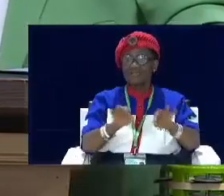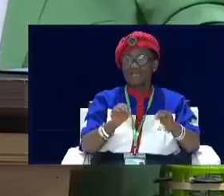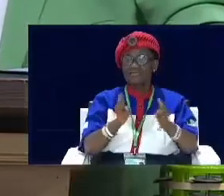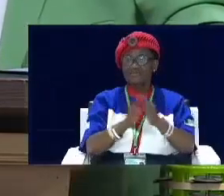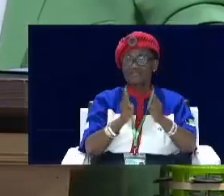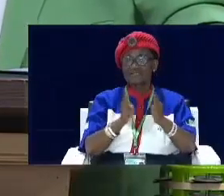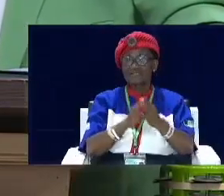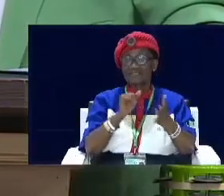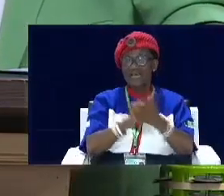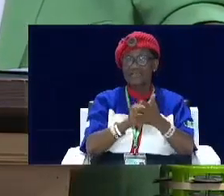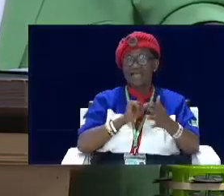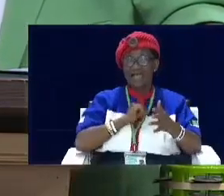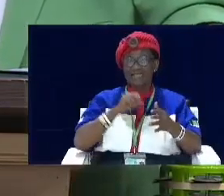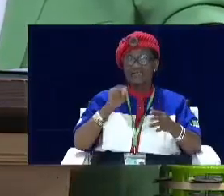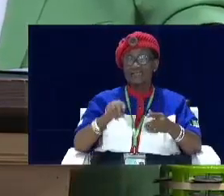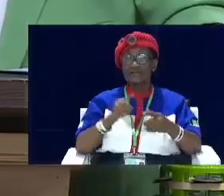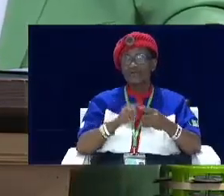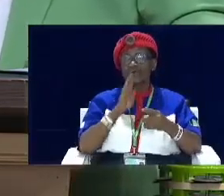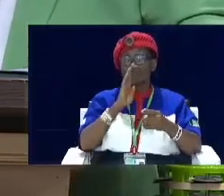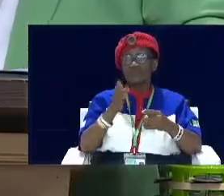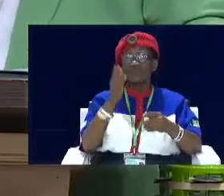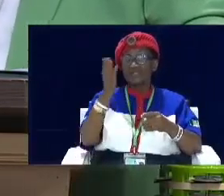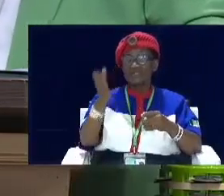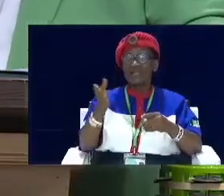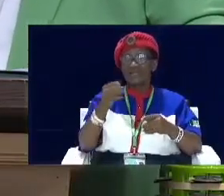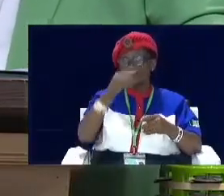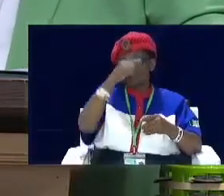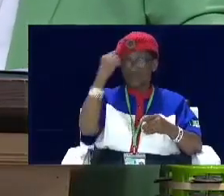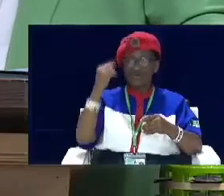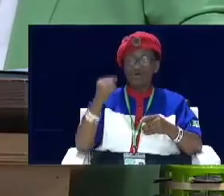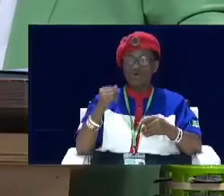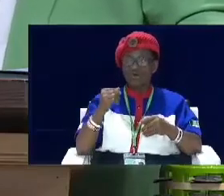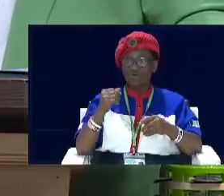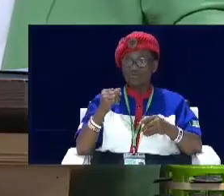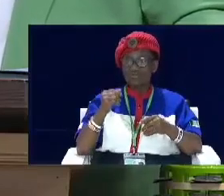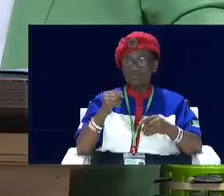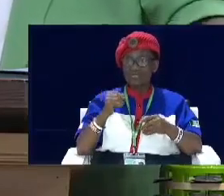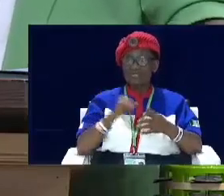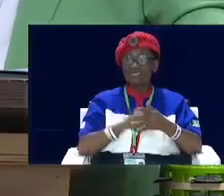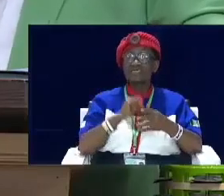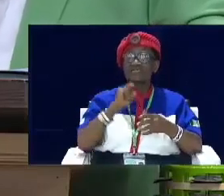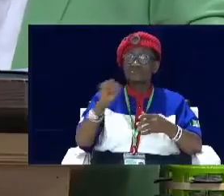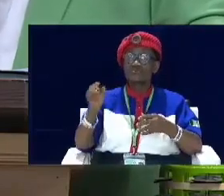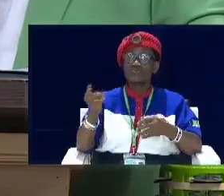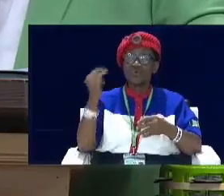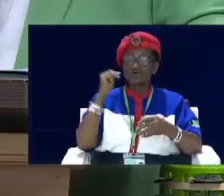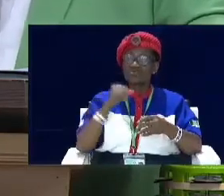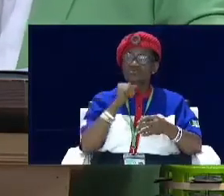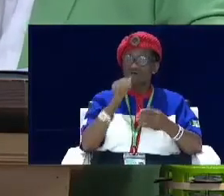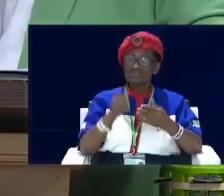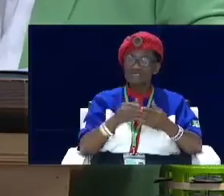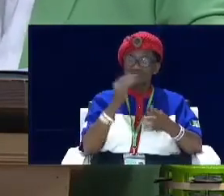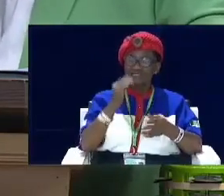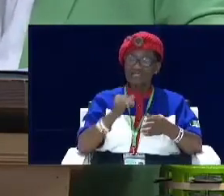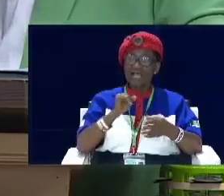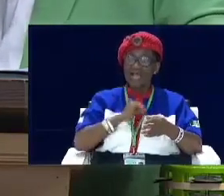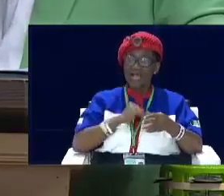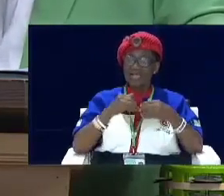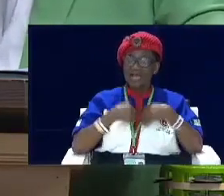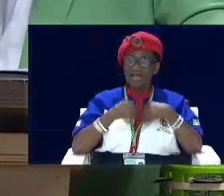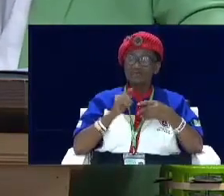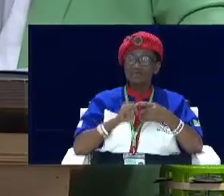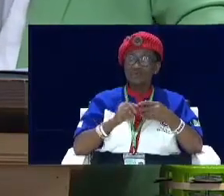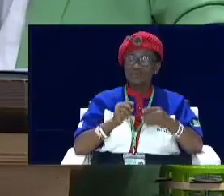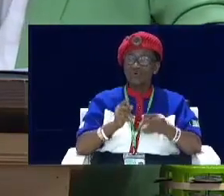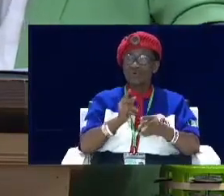ti mo lati wa nbe. It wasn't easy for me. Ko rorun. So I had to hire an helicopter to go.